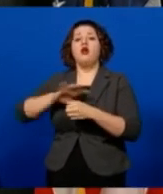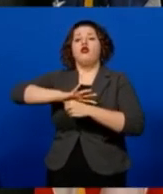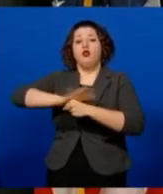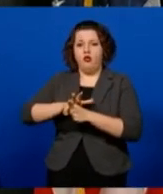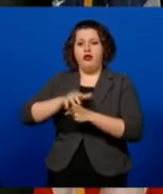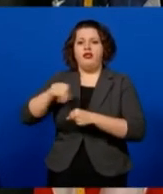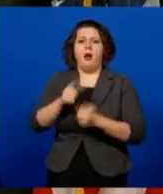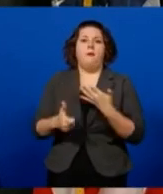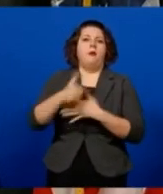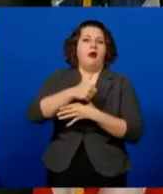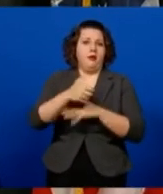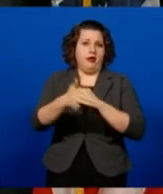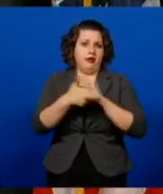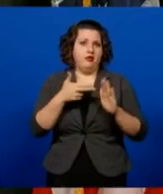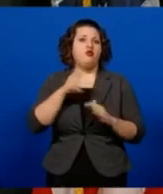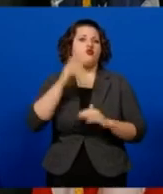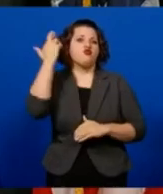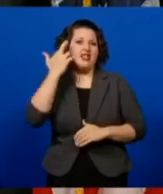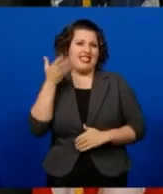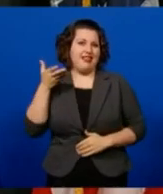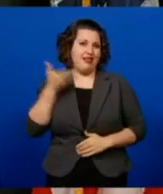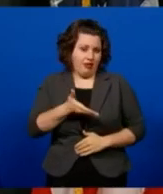diagnosis for a clearer picture.